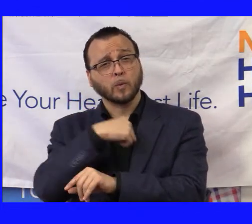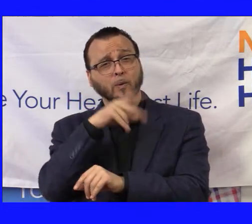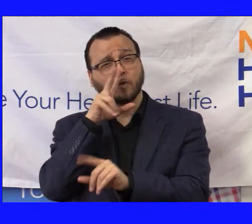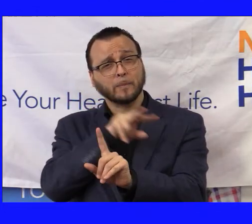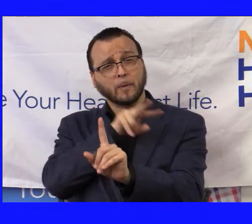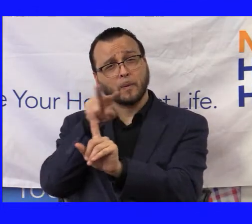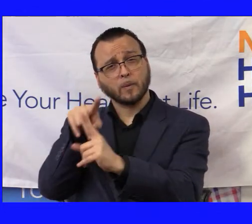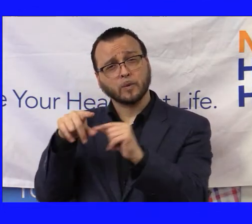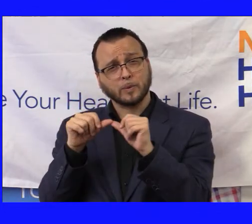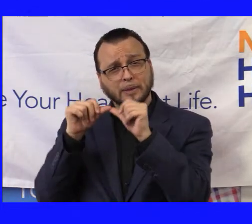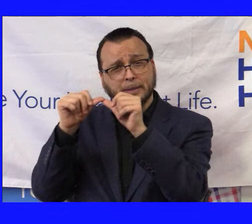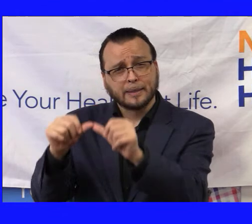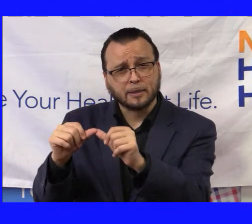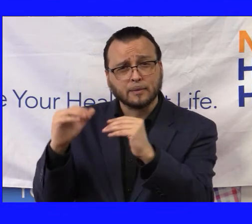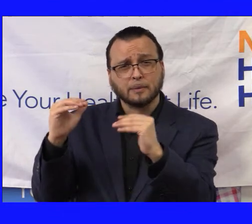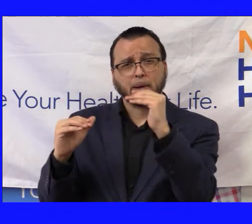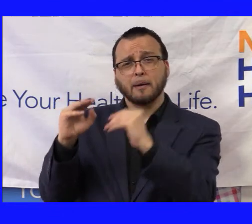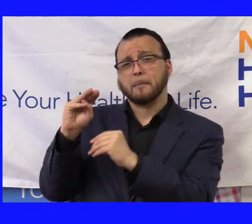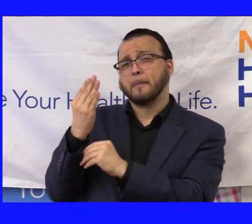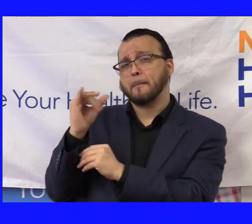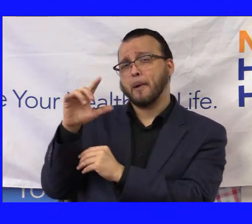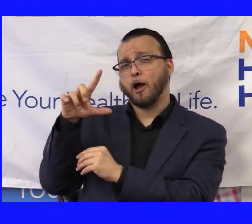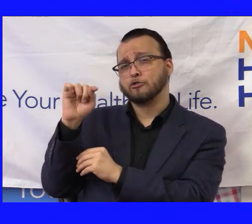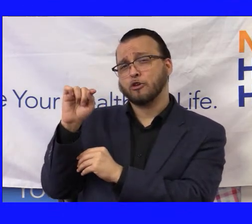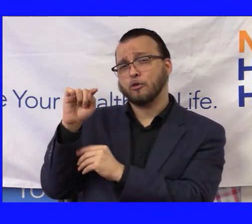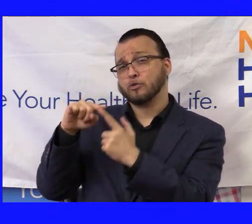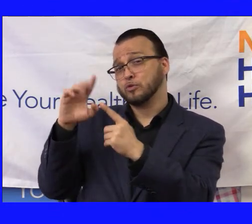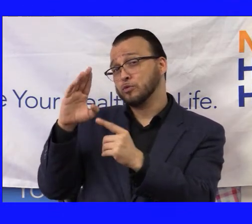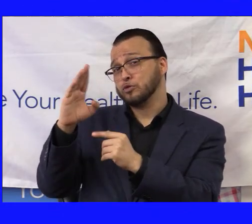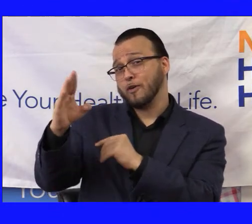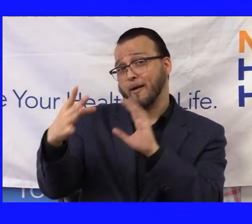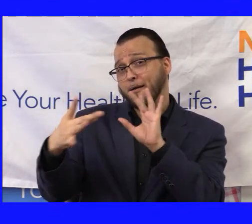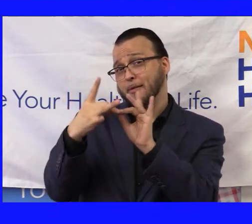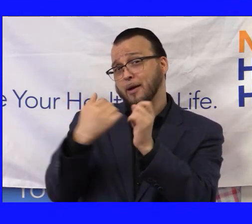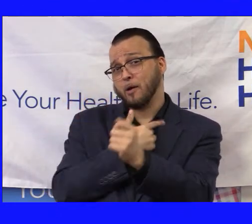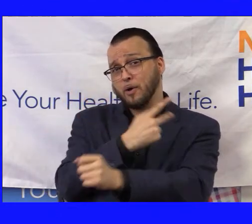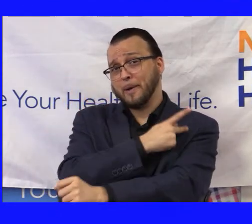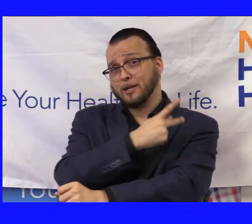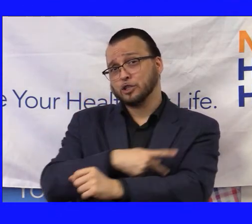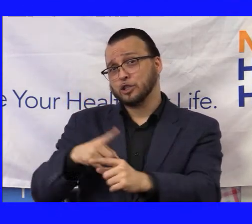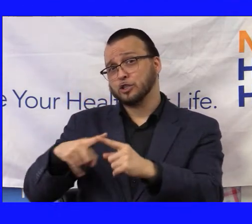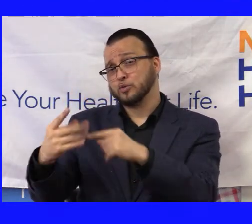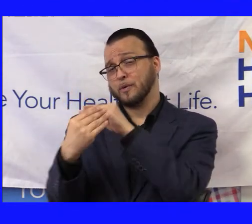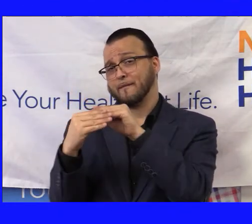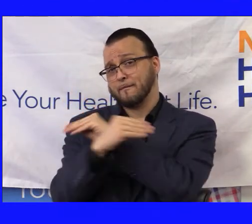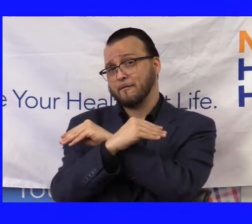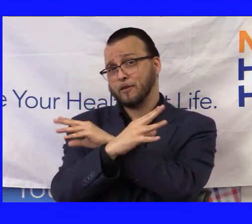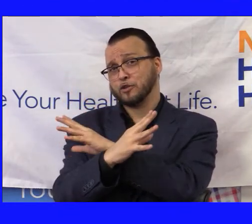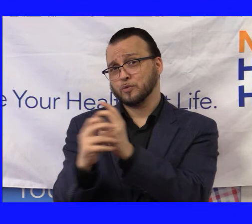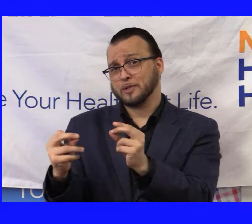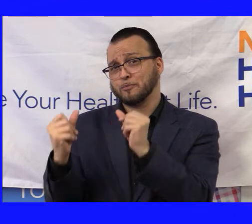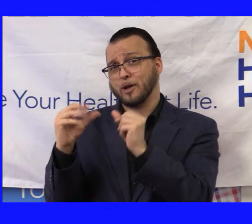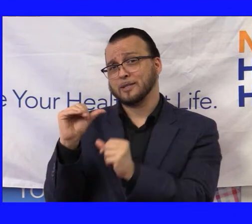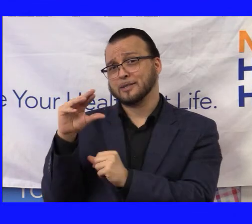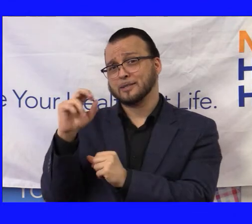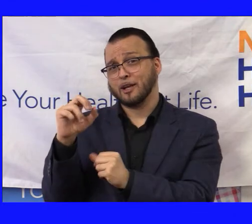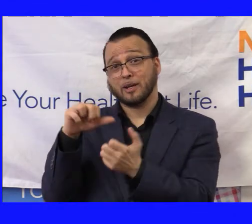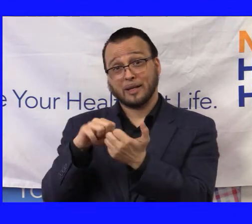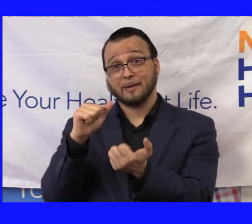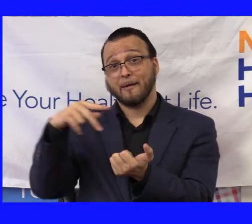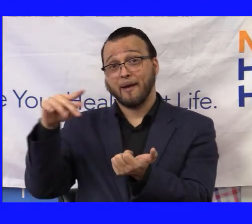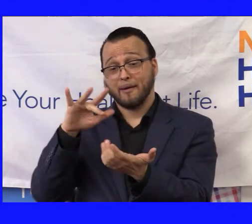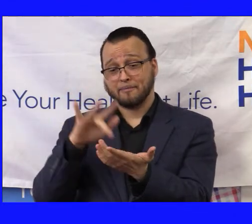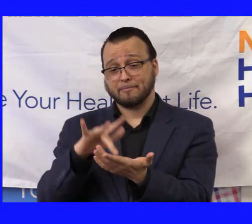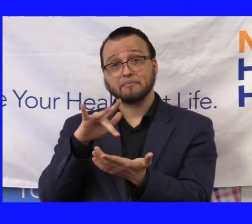continue to leverage MyChart to directly link our patients to virtual express care should they need. That's right within the app now, which is nice and